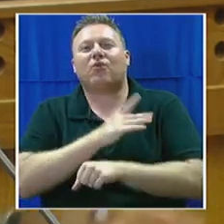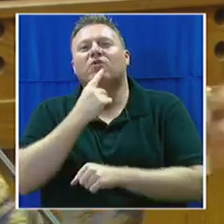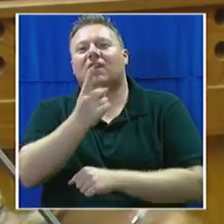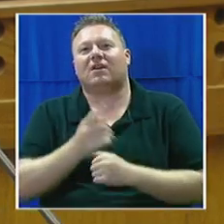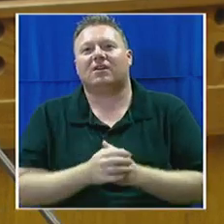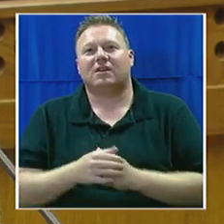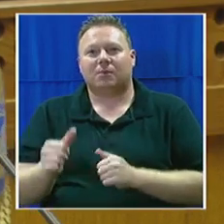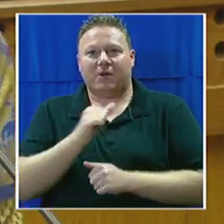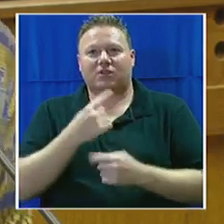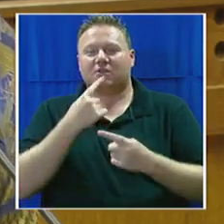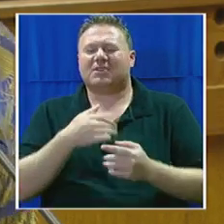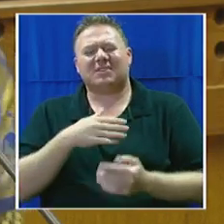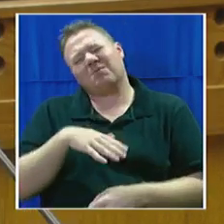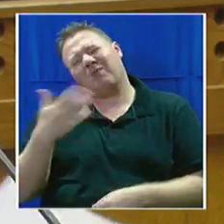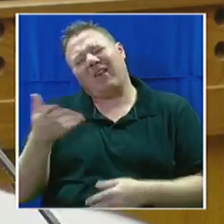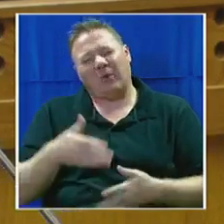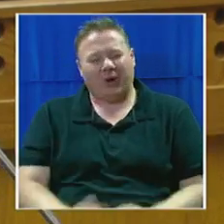my speech. That was just by the way.